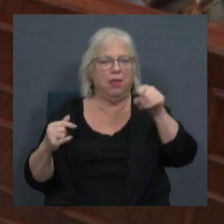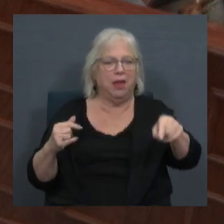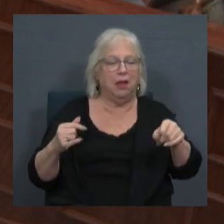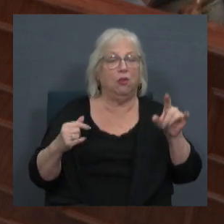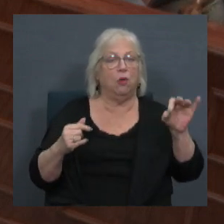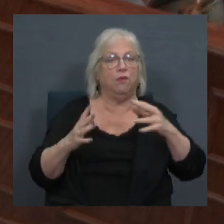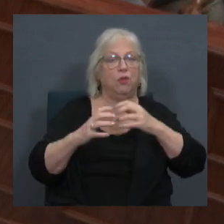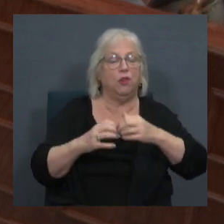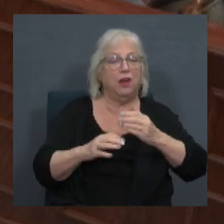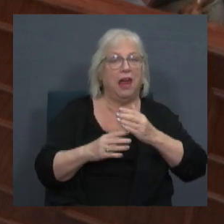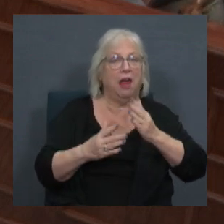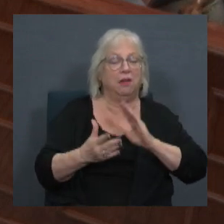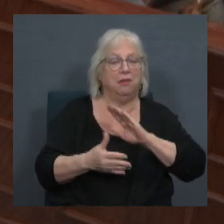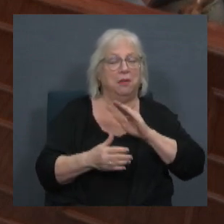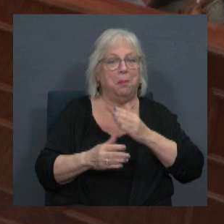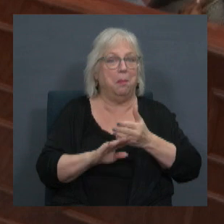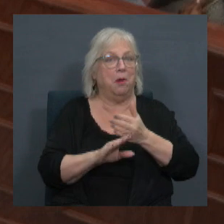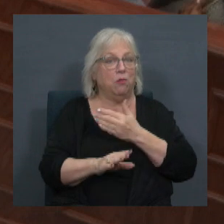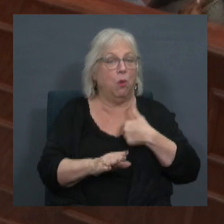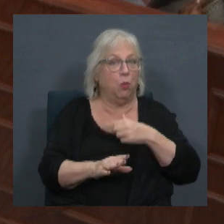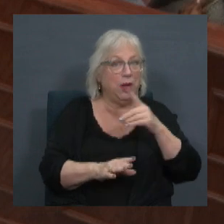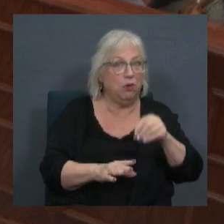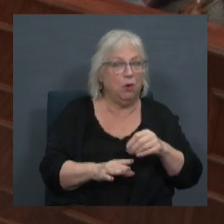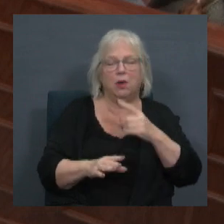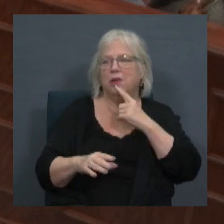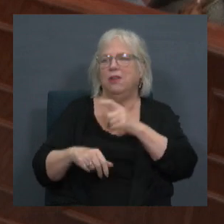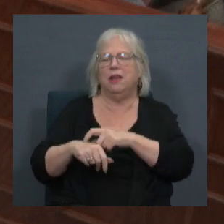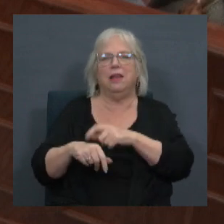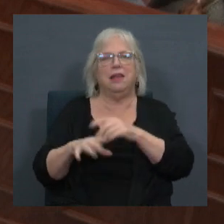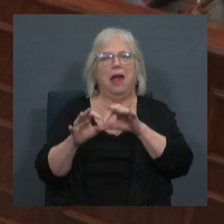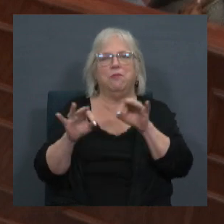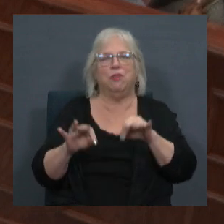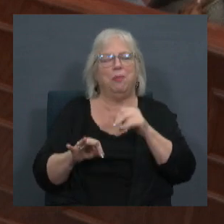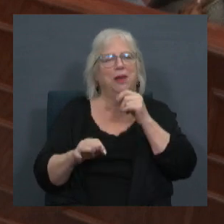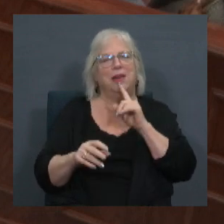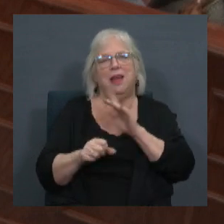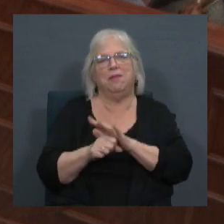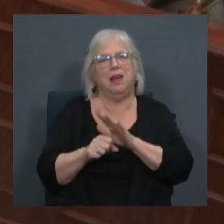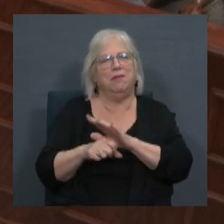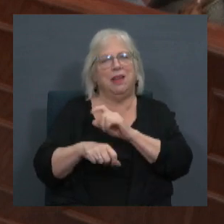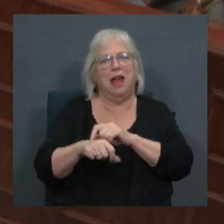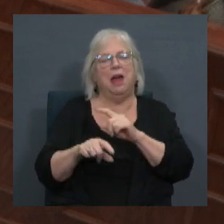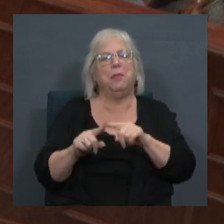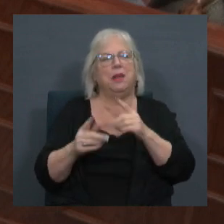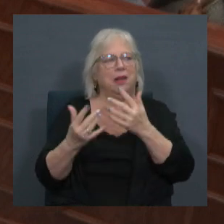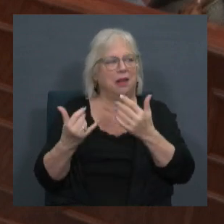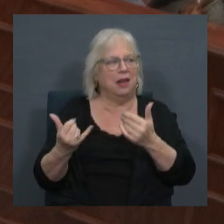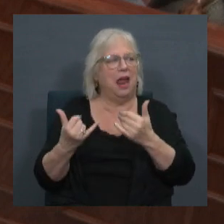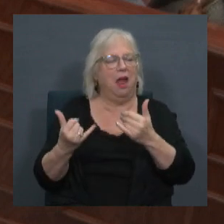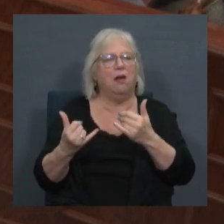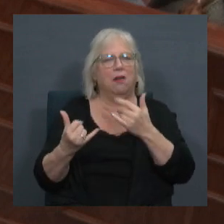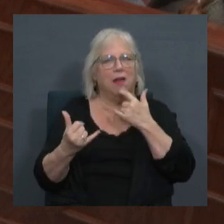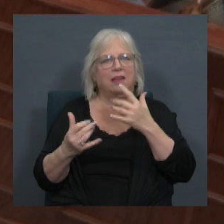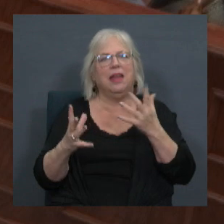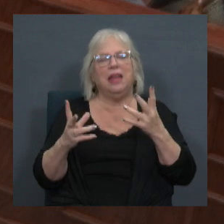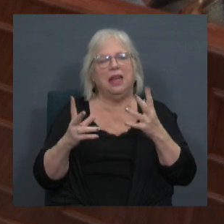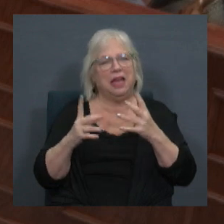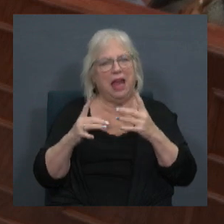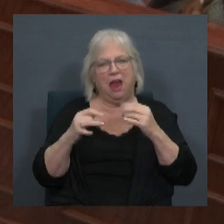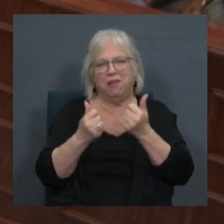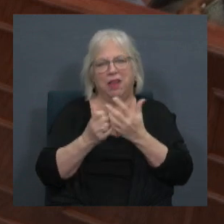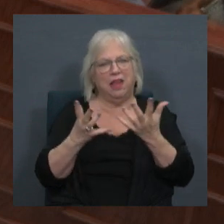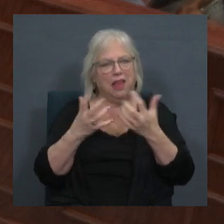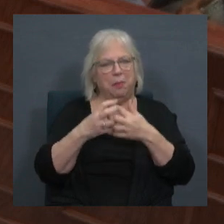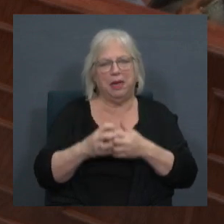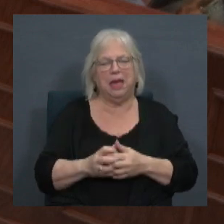us, yeah, well, It's just the time frame. I didn't have time, and now no. it's getting it all together, so, Yes,